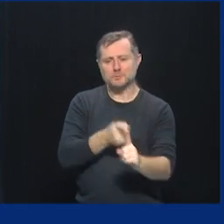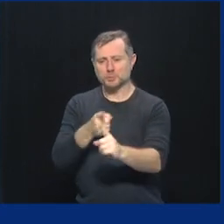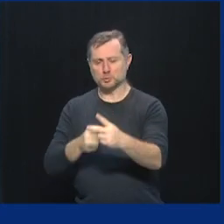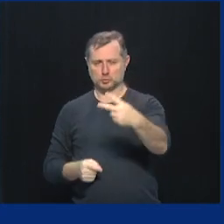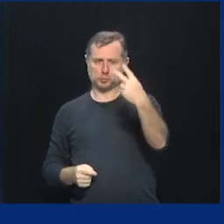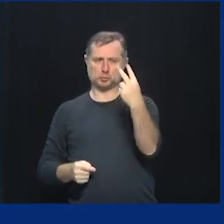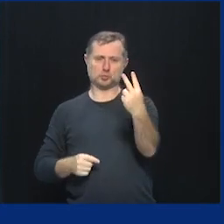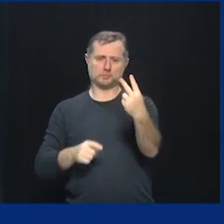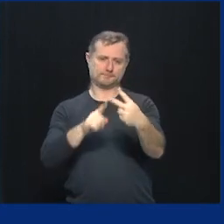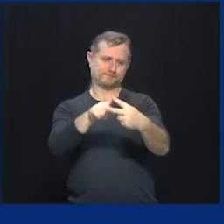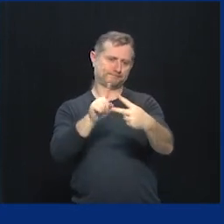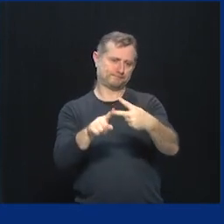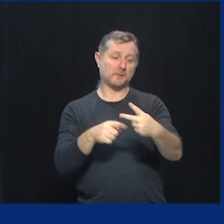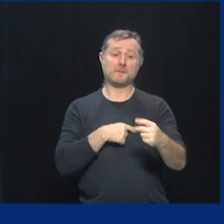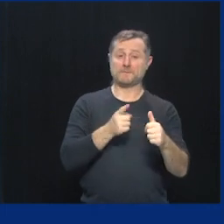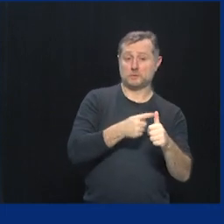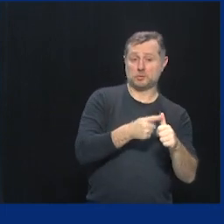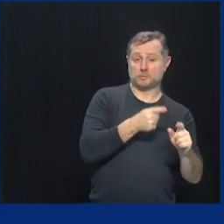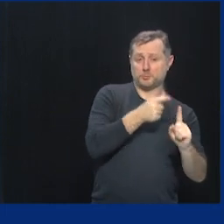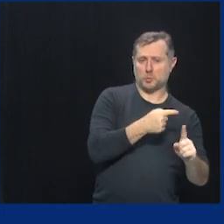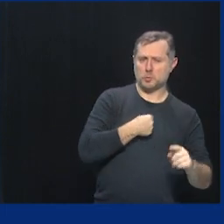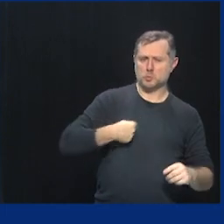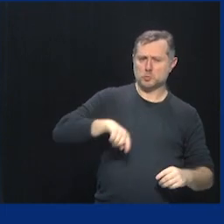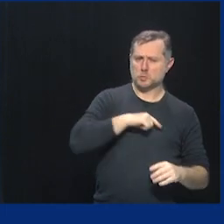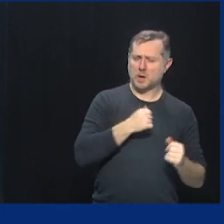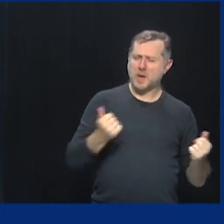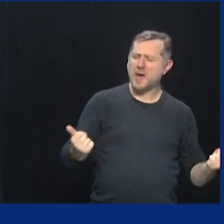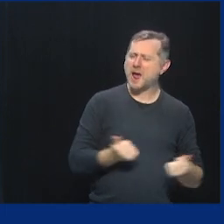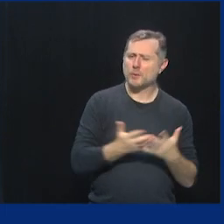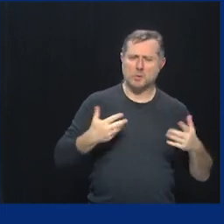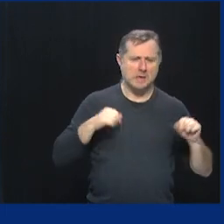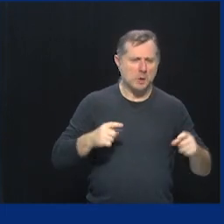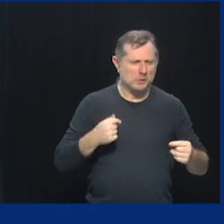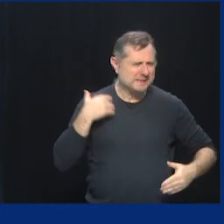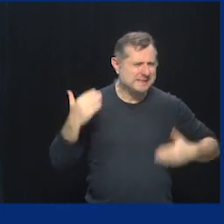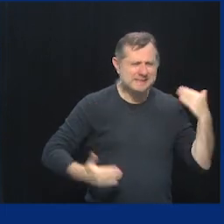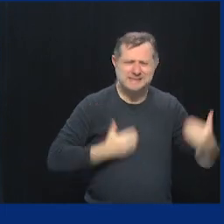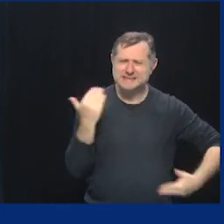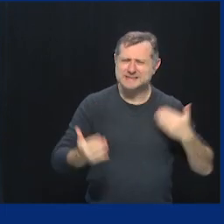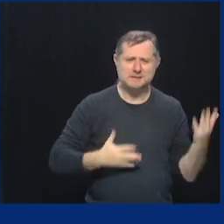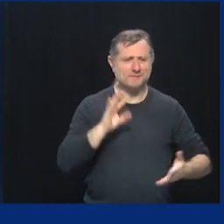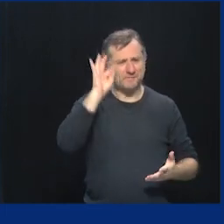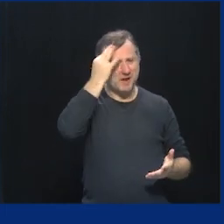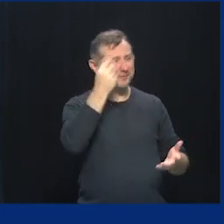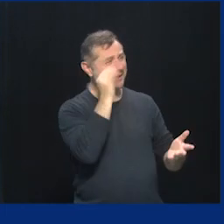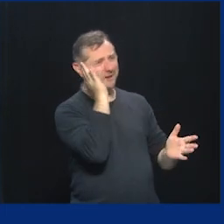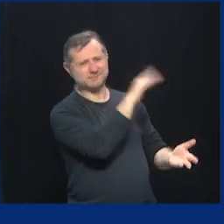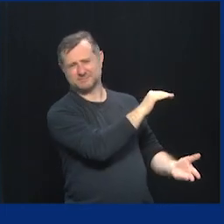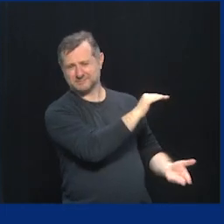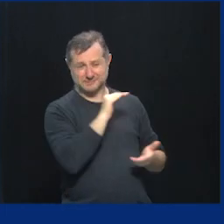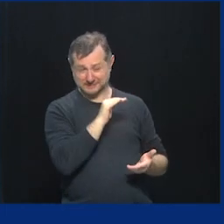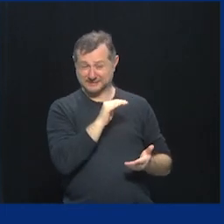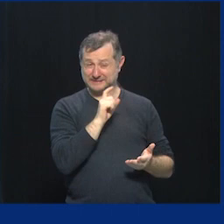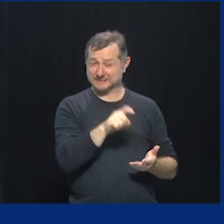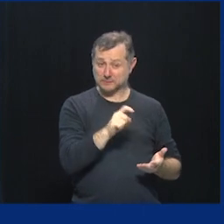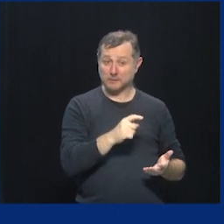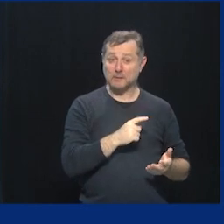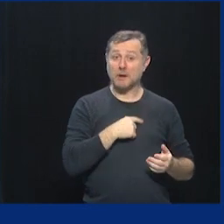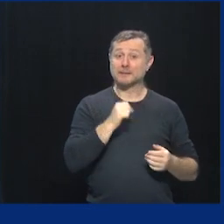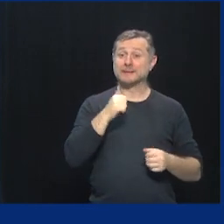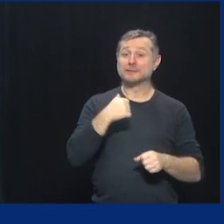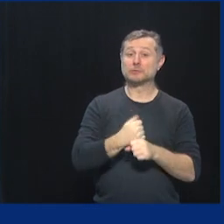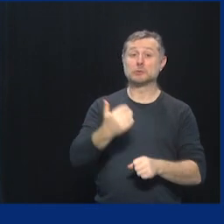we will do everything we can to get all of the federal aid that's needed. We did this after Sandy. We've done it after many